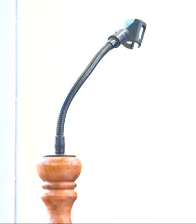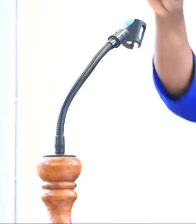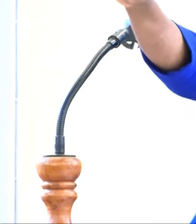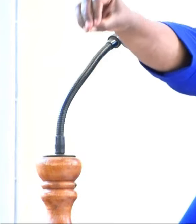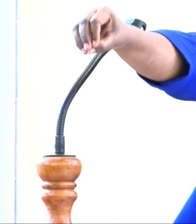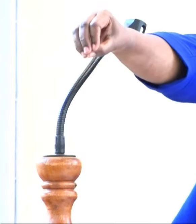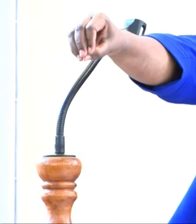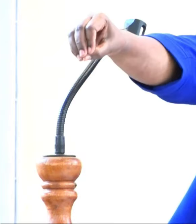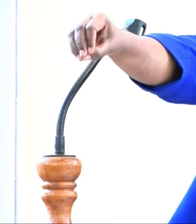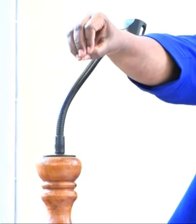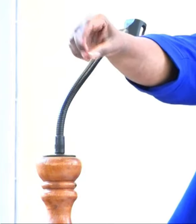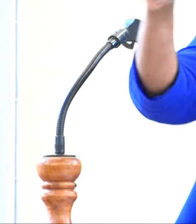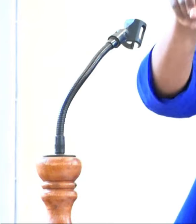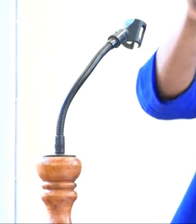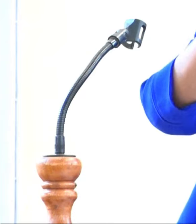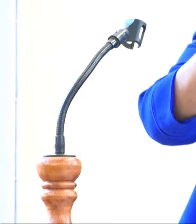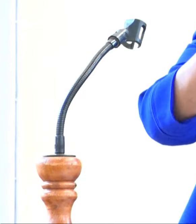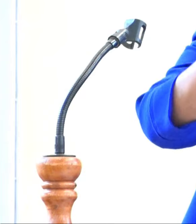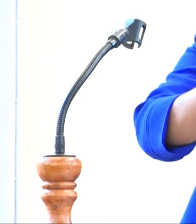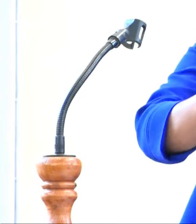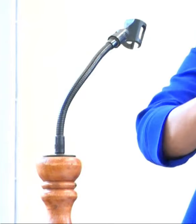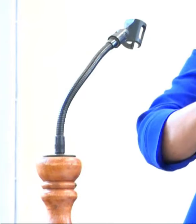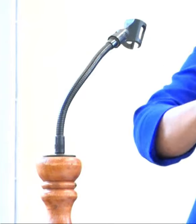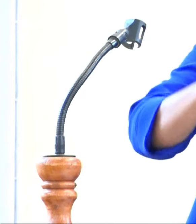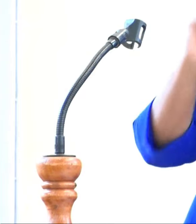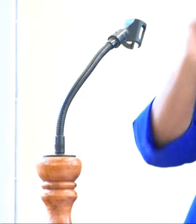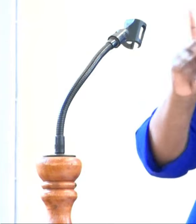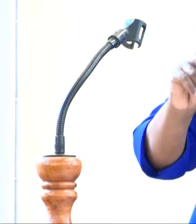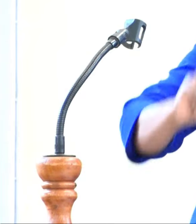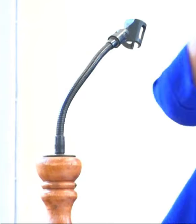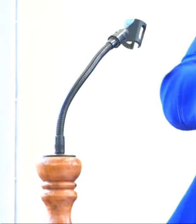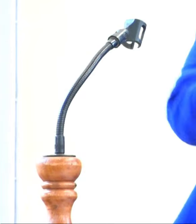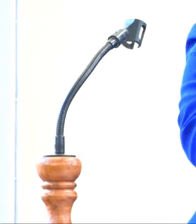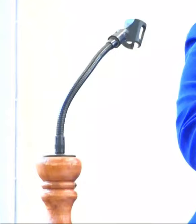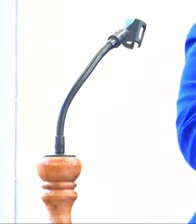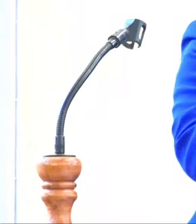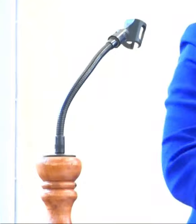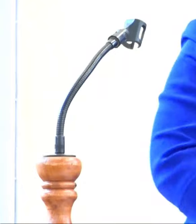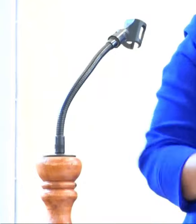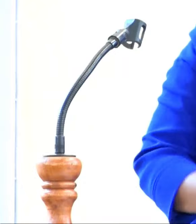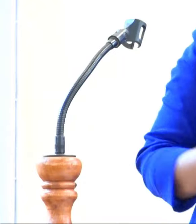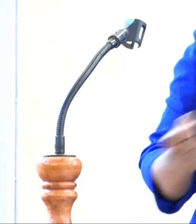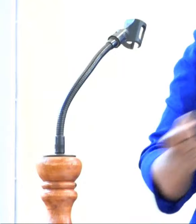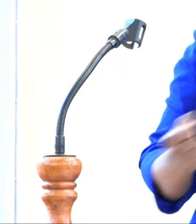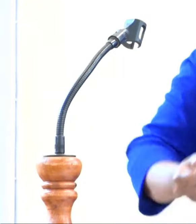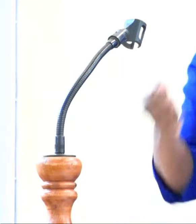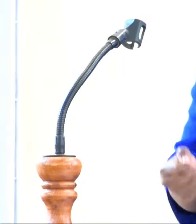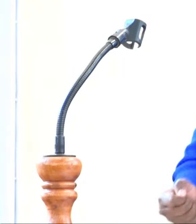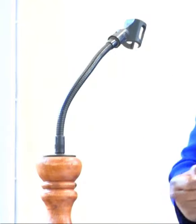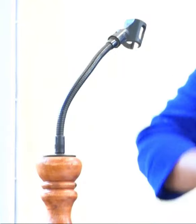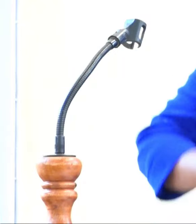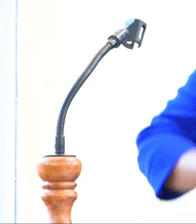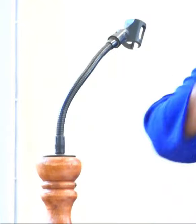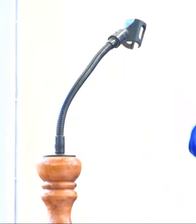to that job. The person that you choose to serve, the thing that you commit and surrender